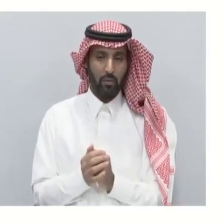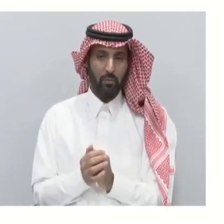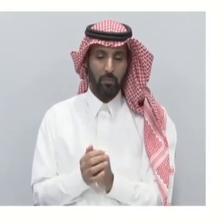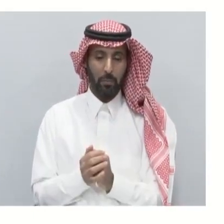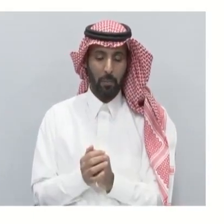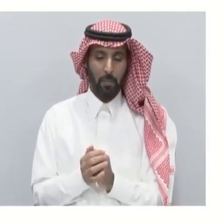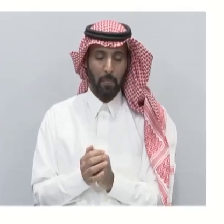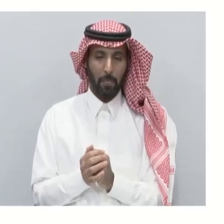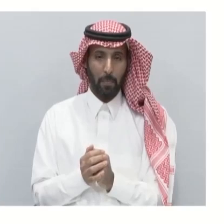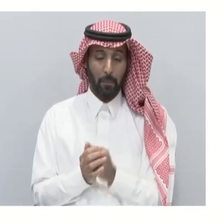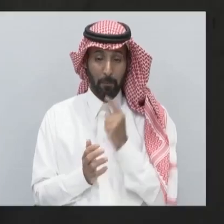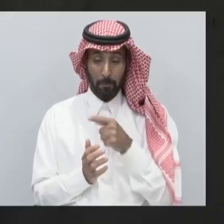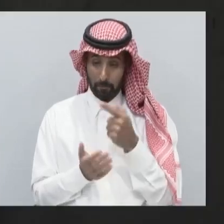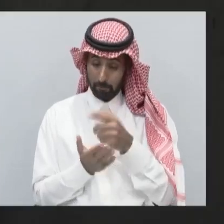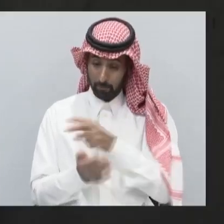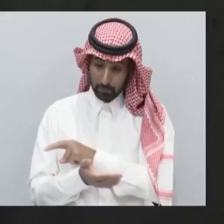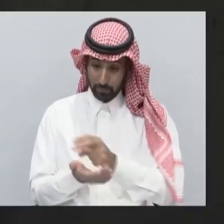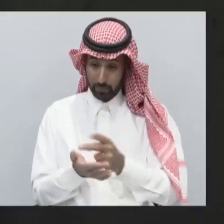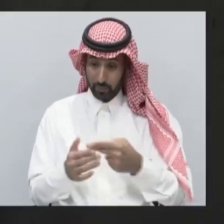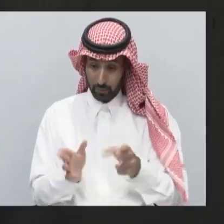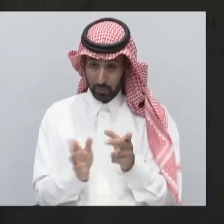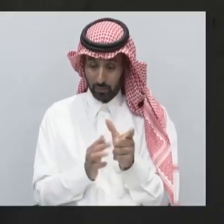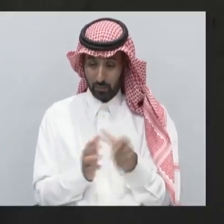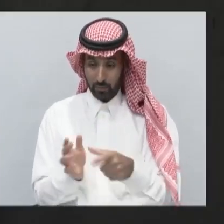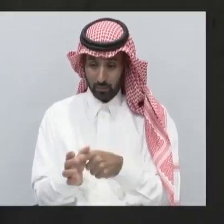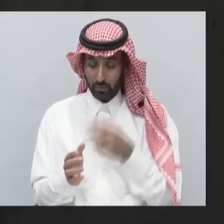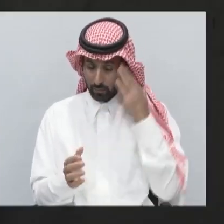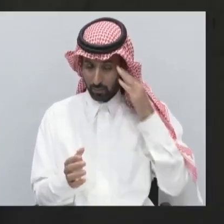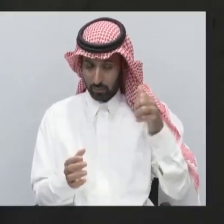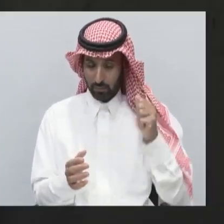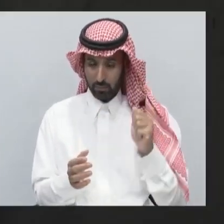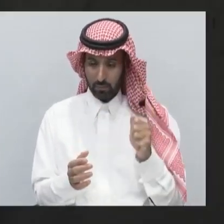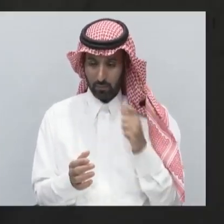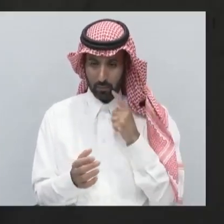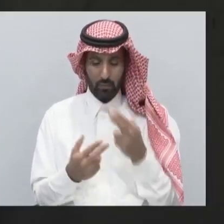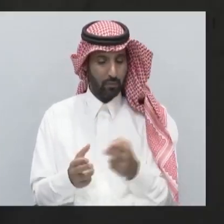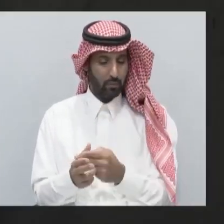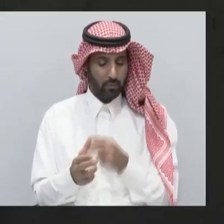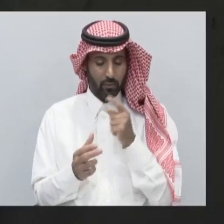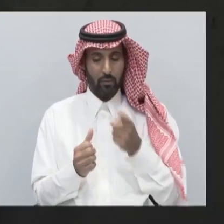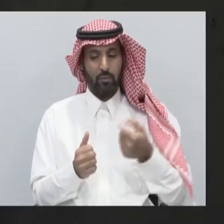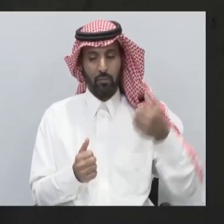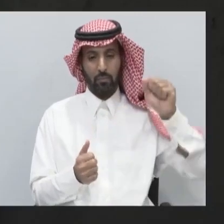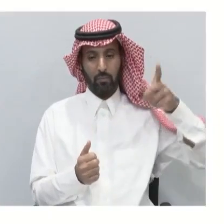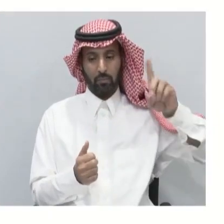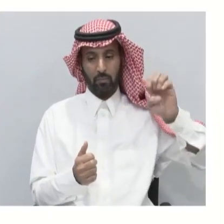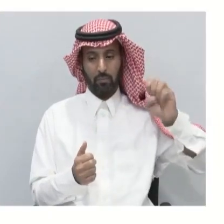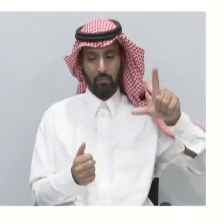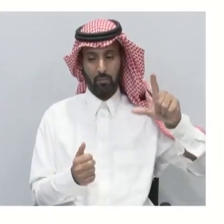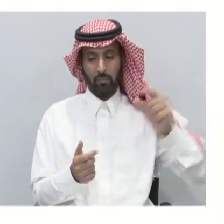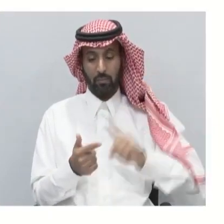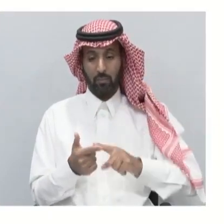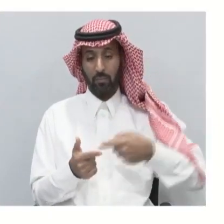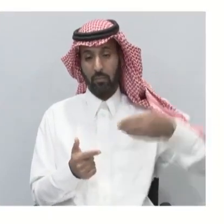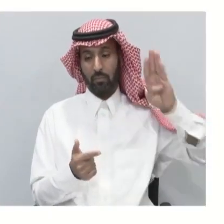Okay, so for this email, we will start with the greetings. What was the greeting from Adil to Brian? It